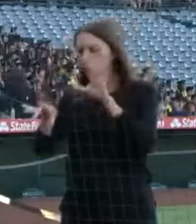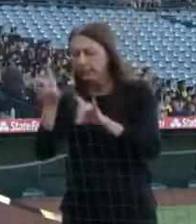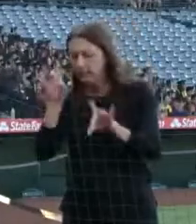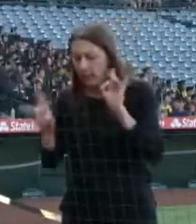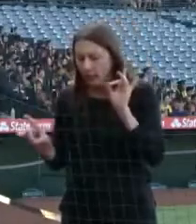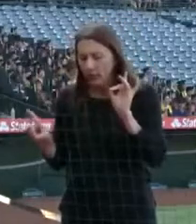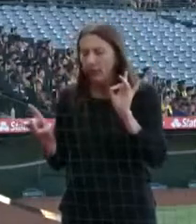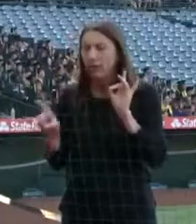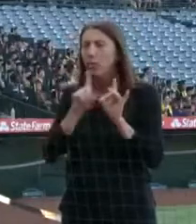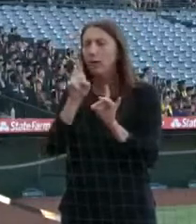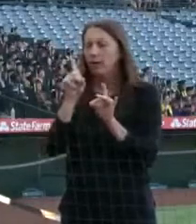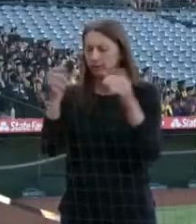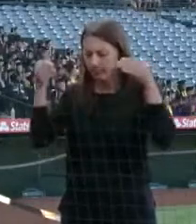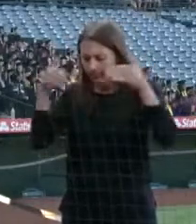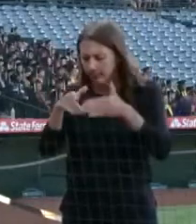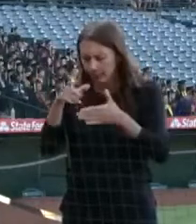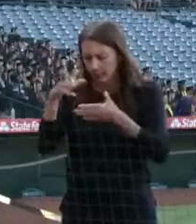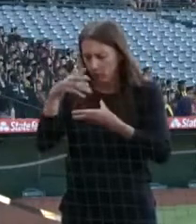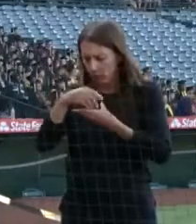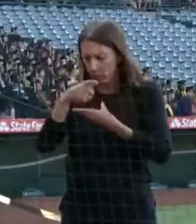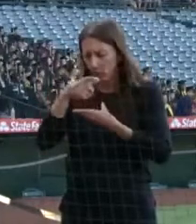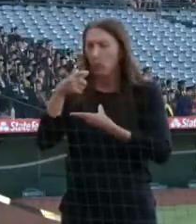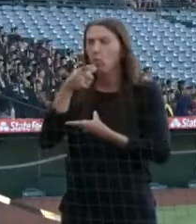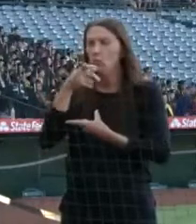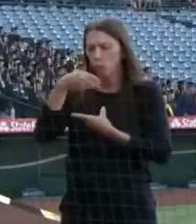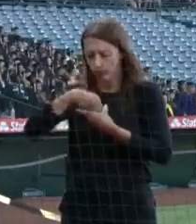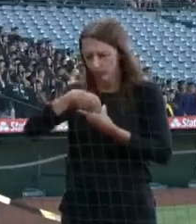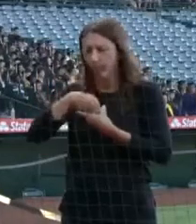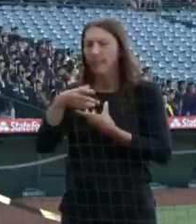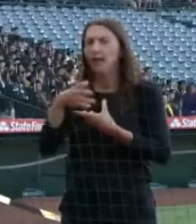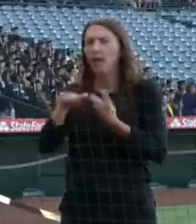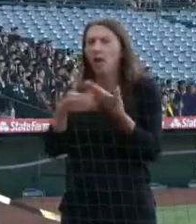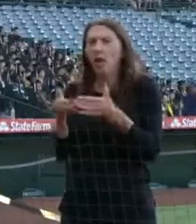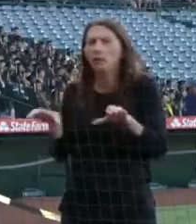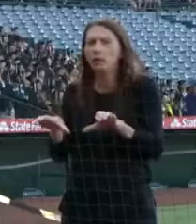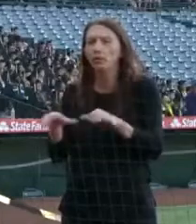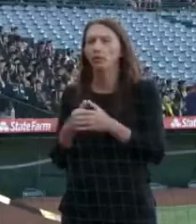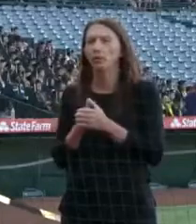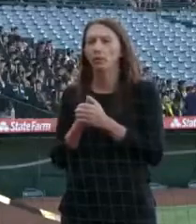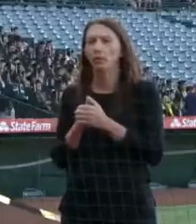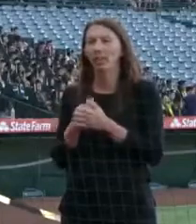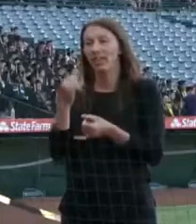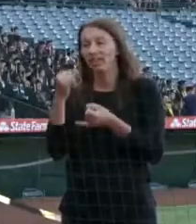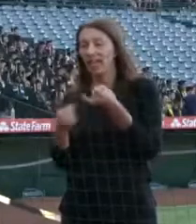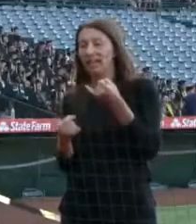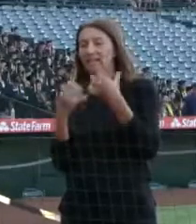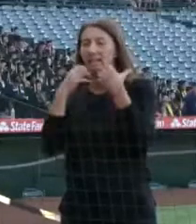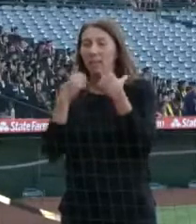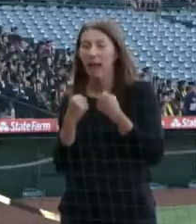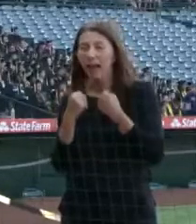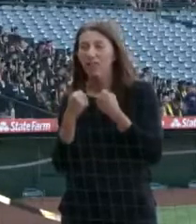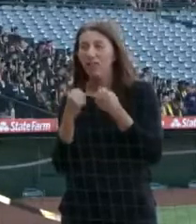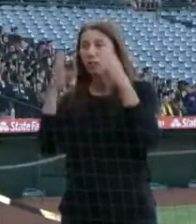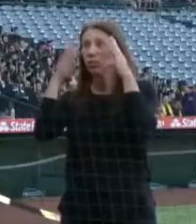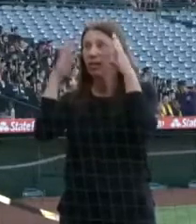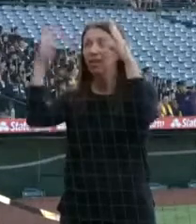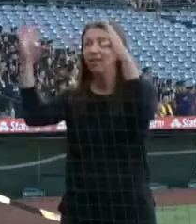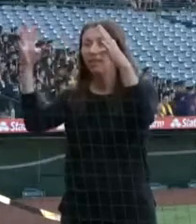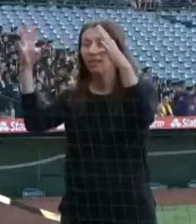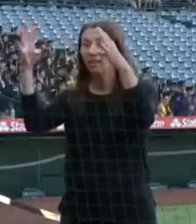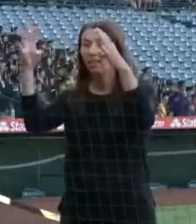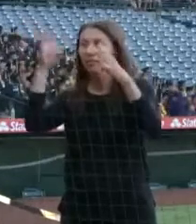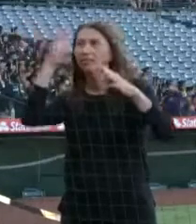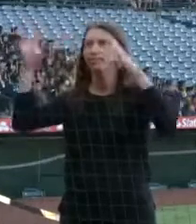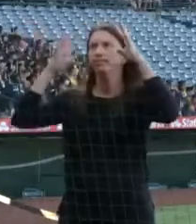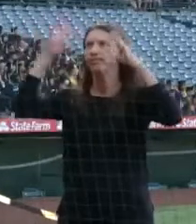are central to who we are and all we do. And finally, that compassion, creativity, and